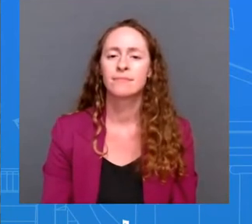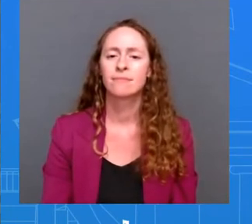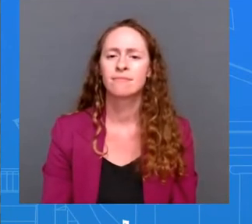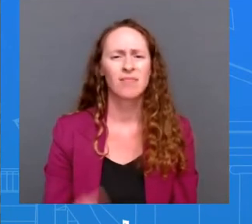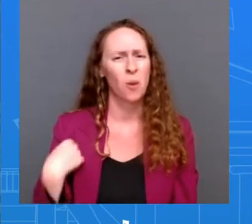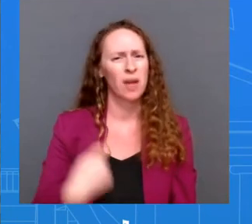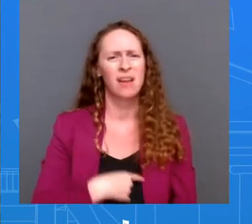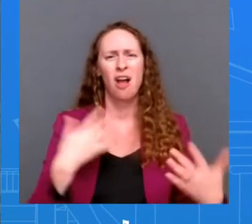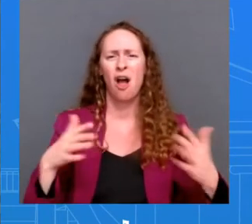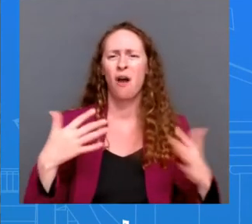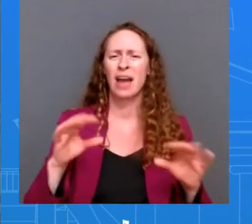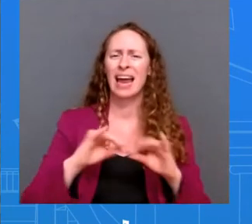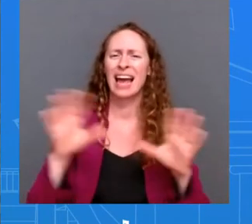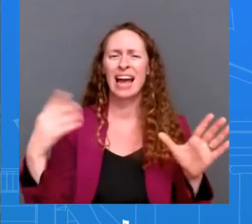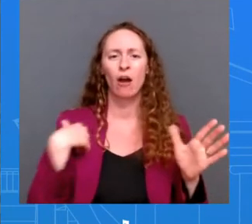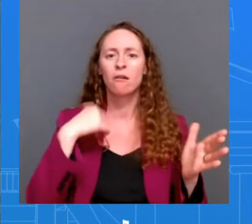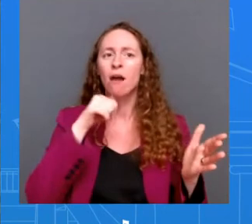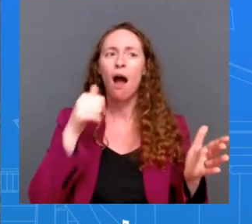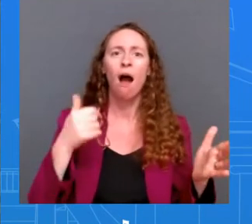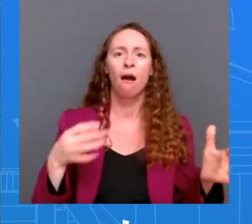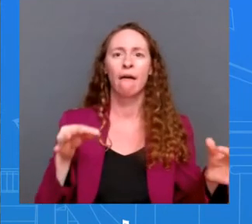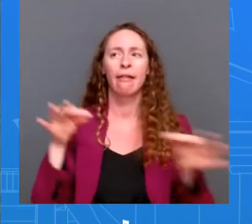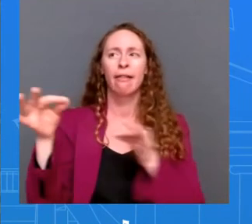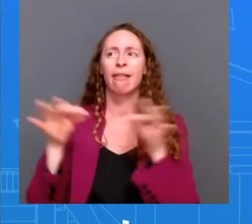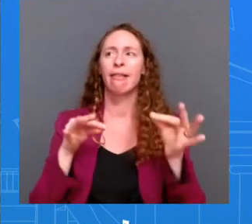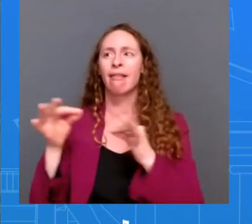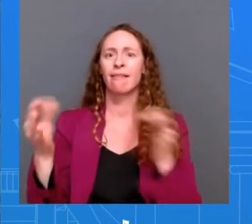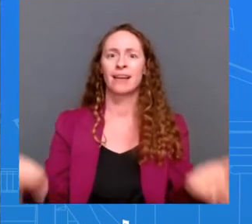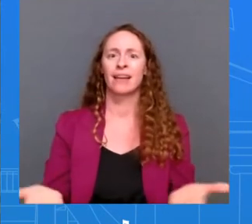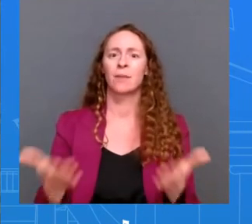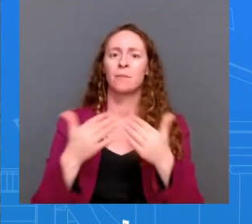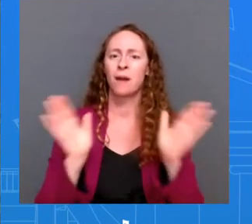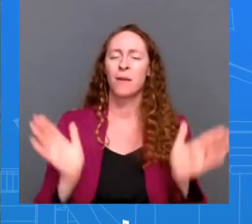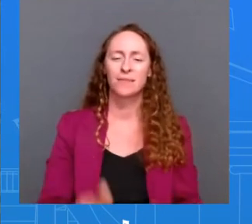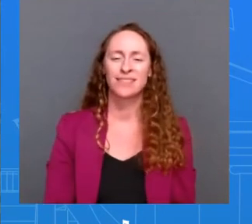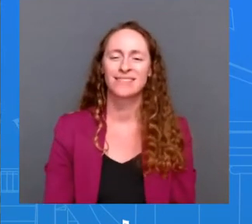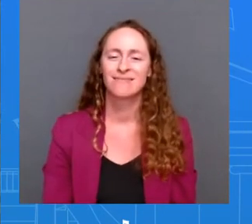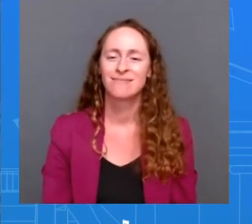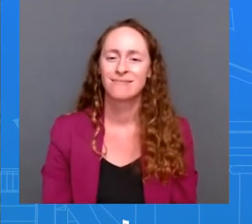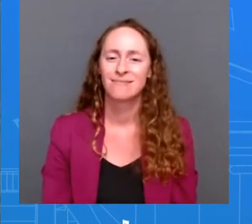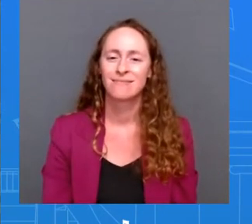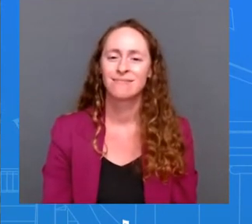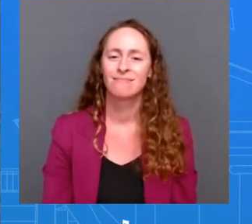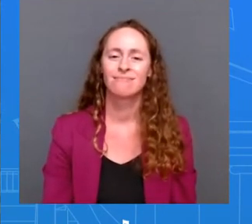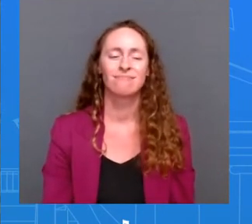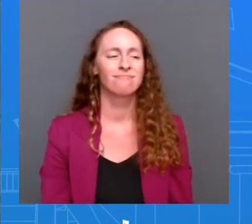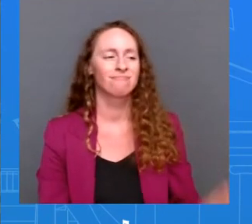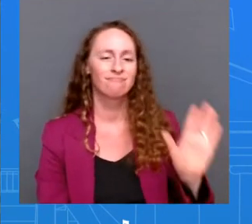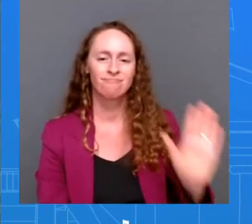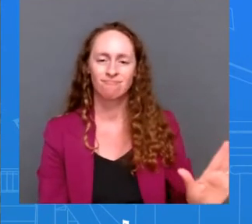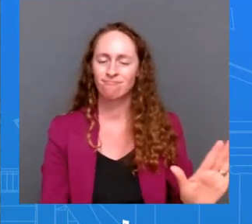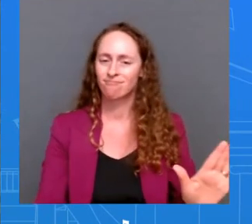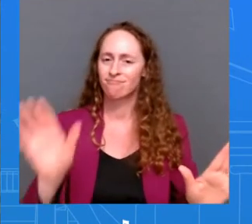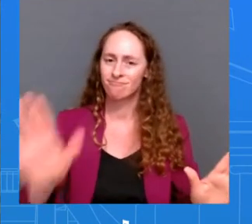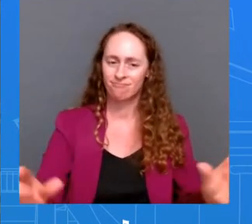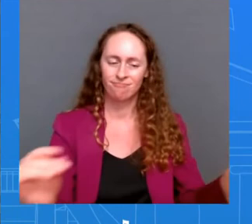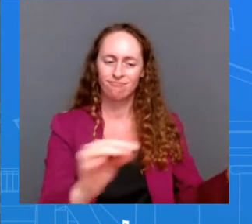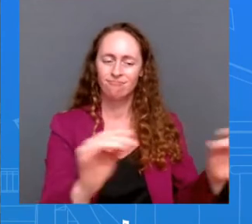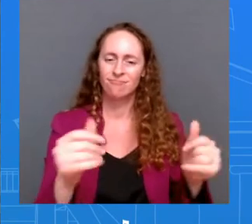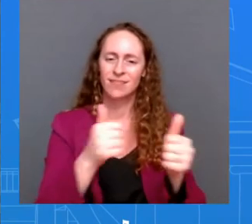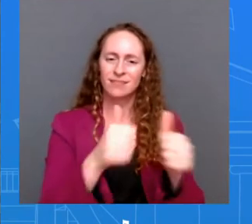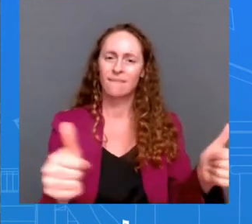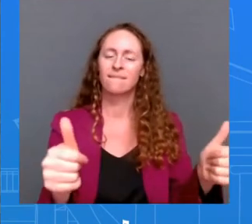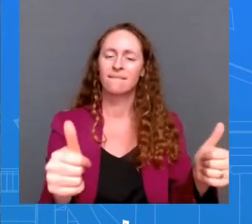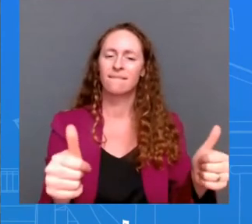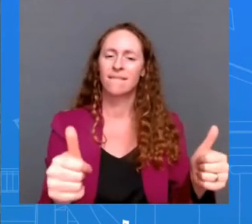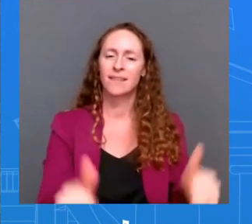the Senate, the House, they need to do their work. That we let them speak to the pieces of legislation that they're putting